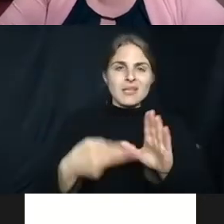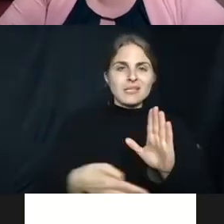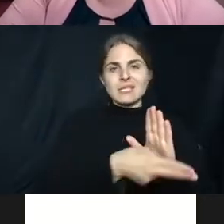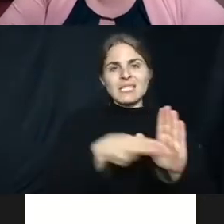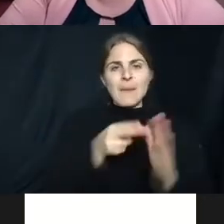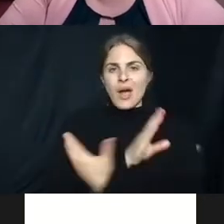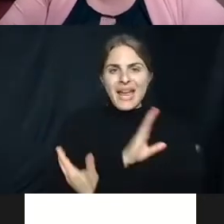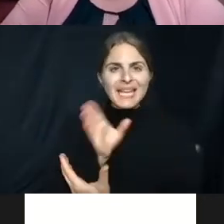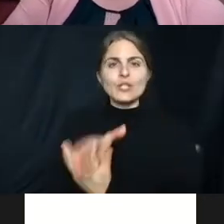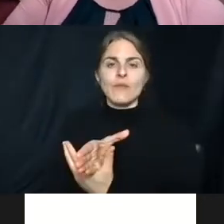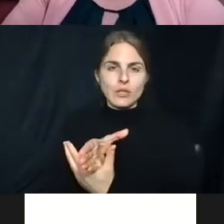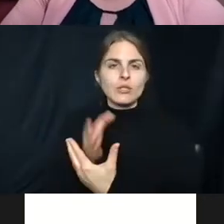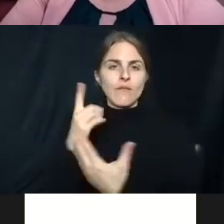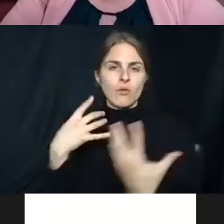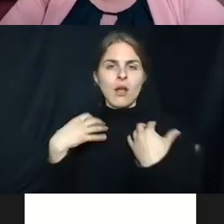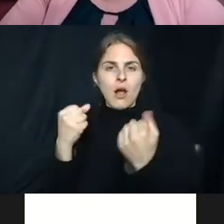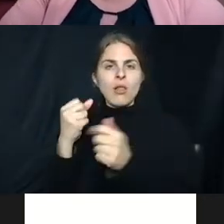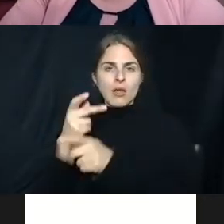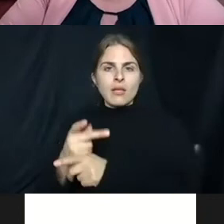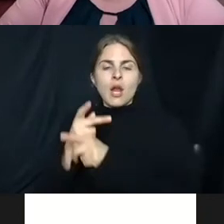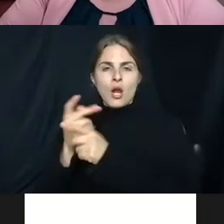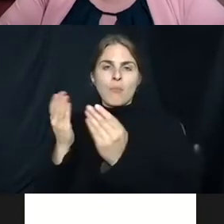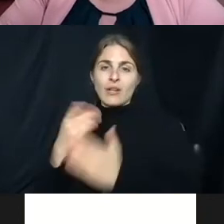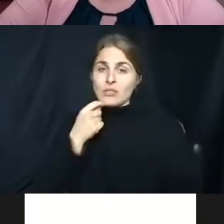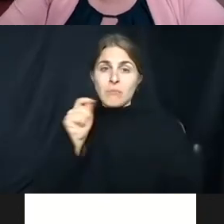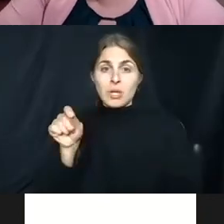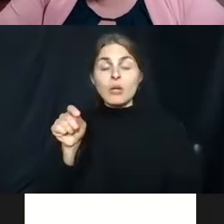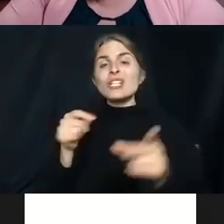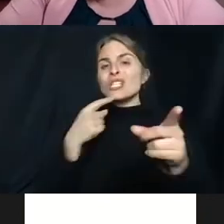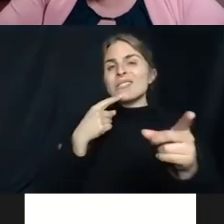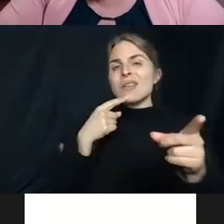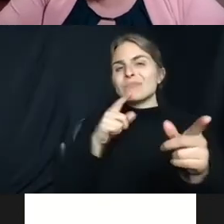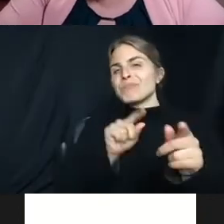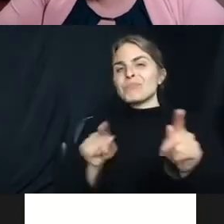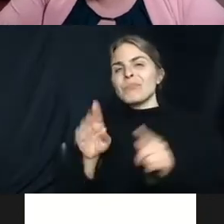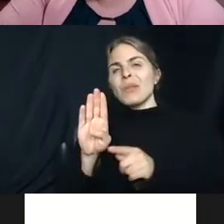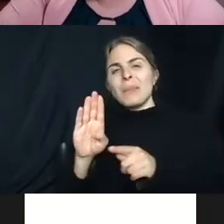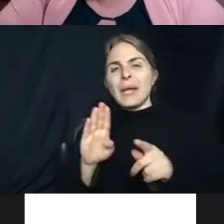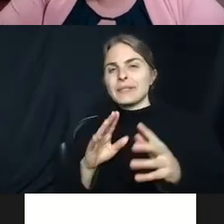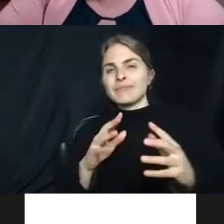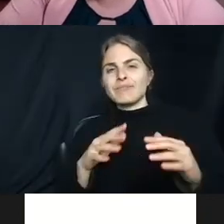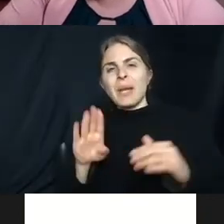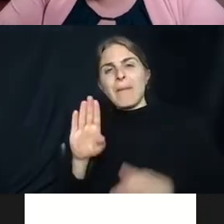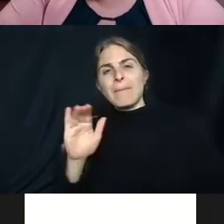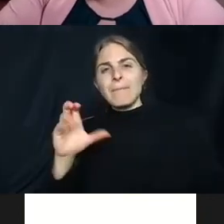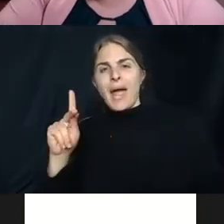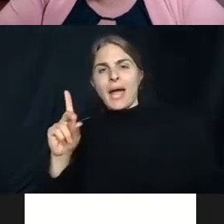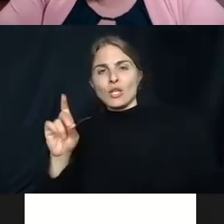providers, period. When Holly said the word backdoor, I was reminded of